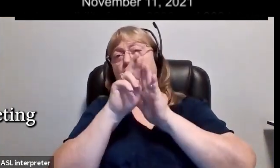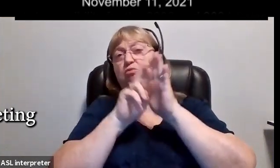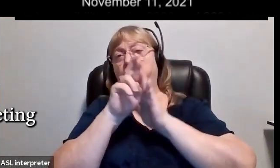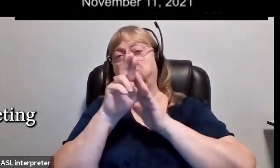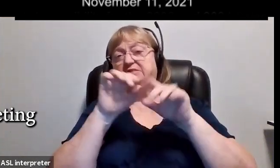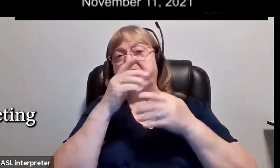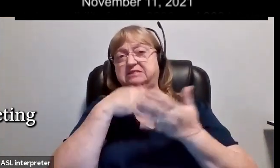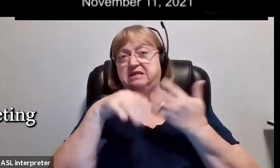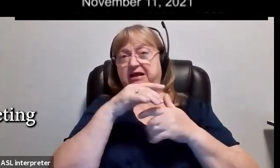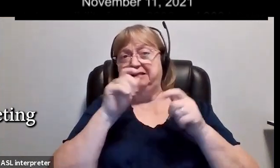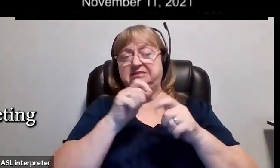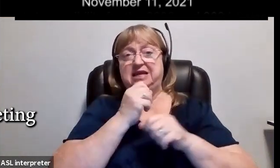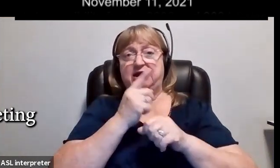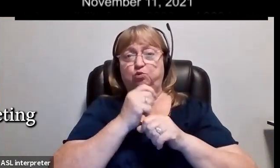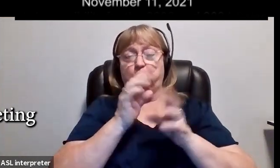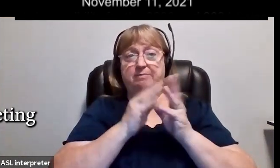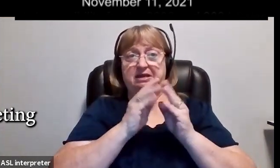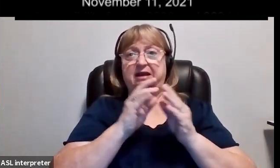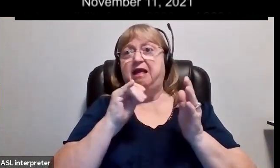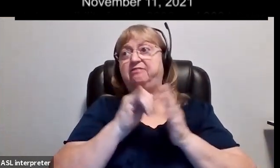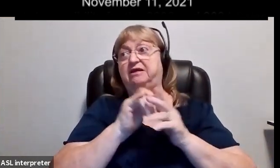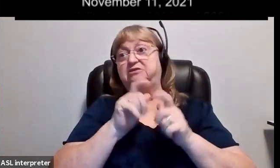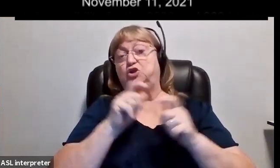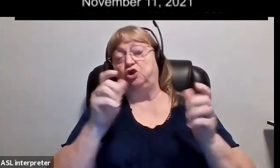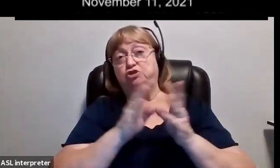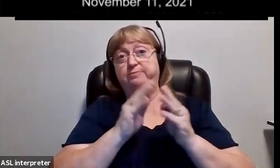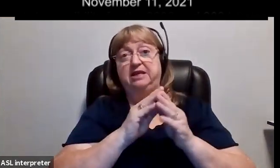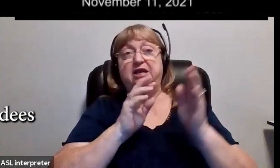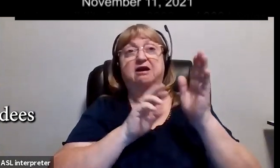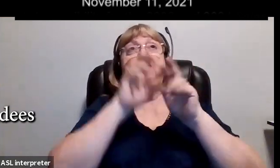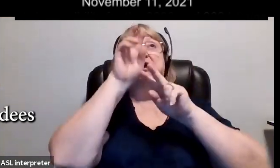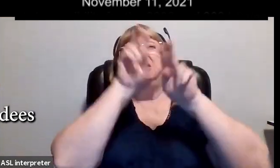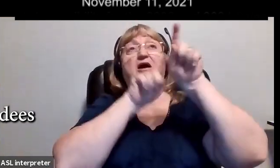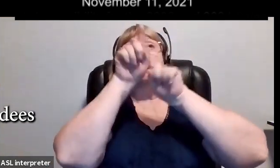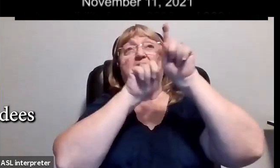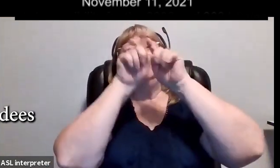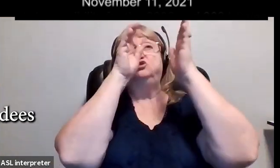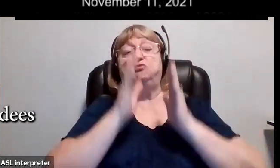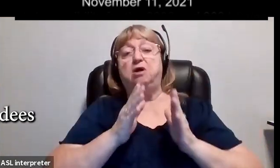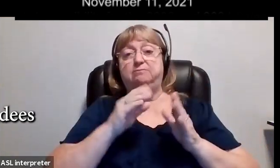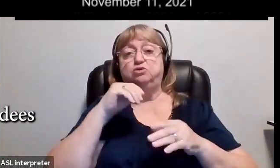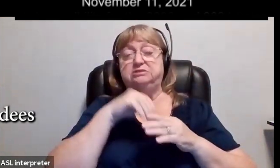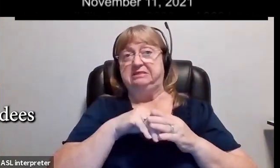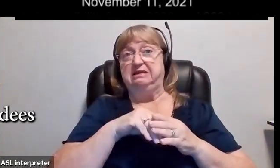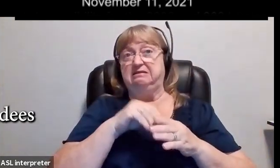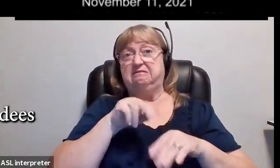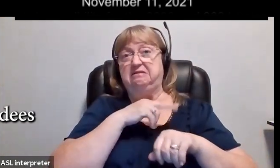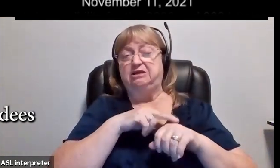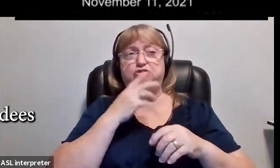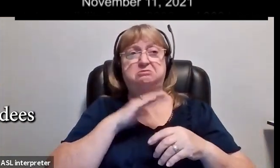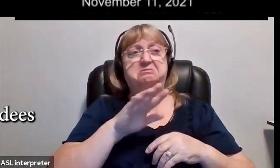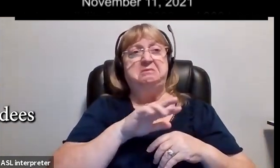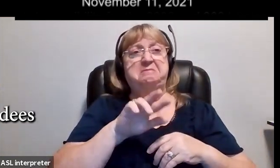a large meeting of astronomers in the US and internationally. There's usually about 2,000 to